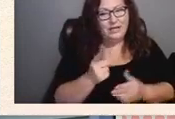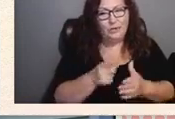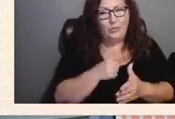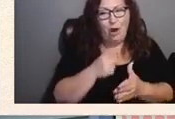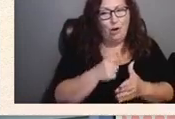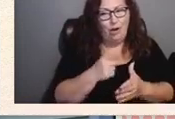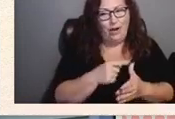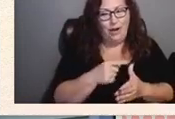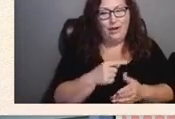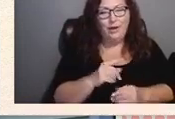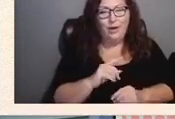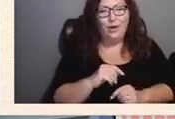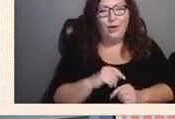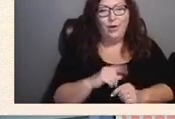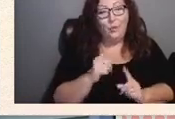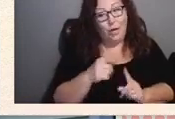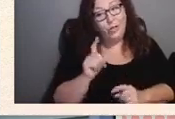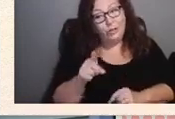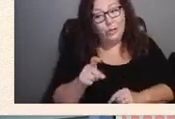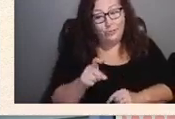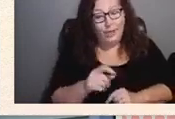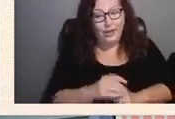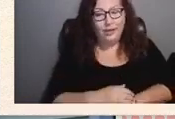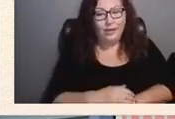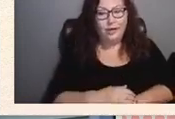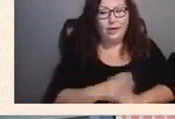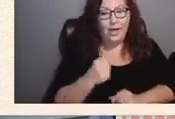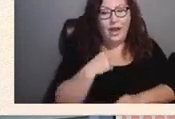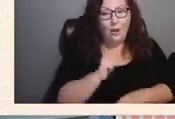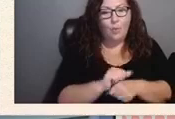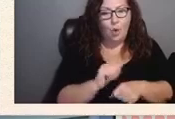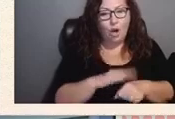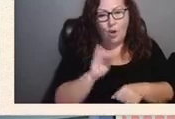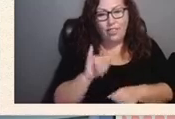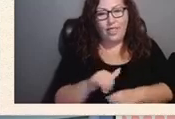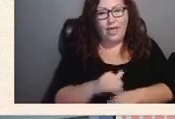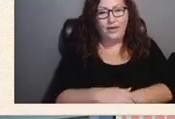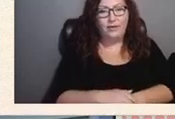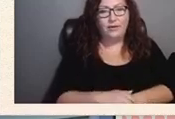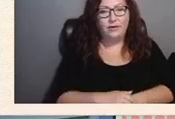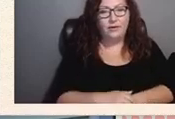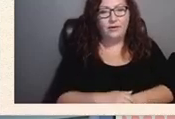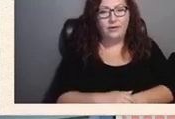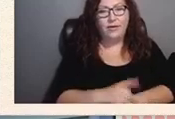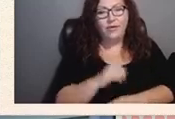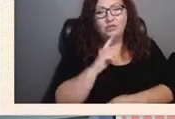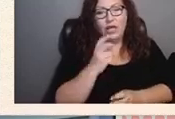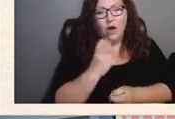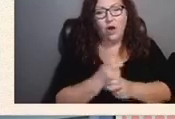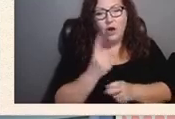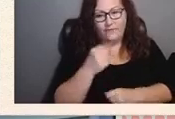it should be, and I am working on that. It's just hard for me.